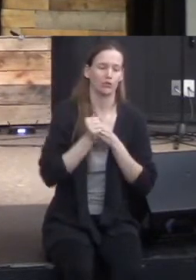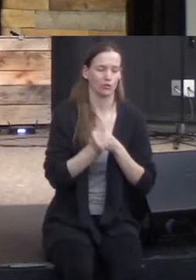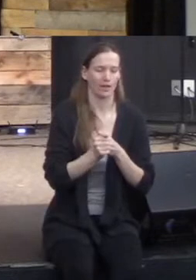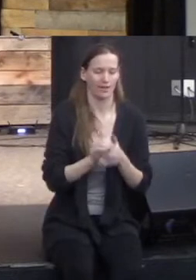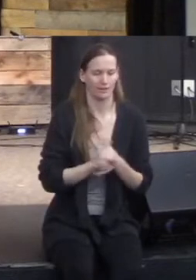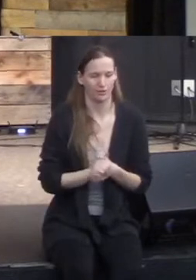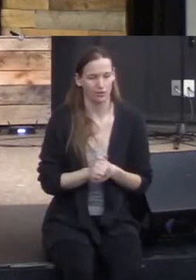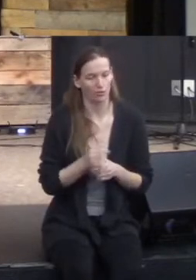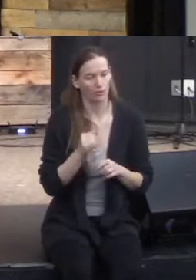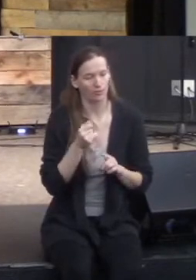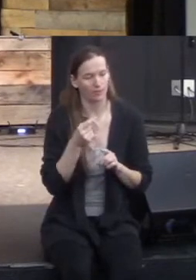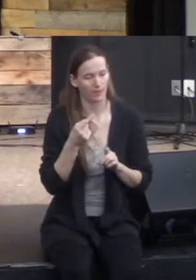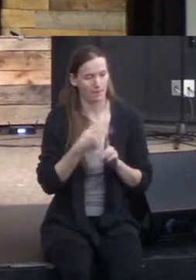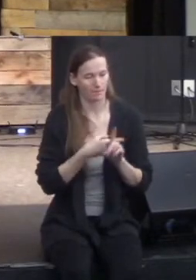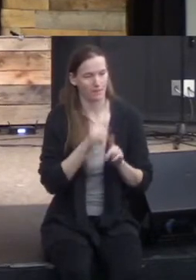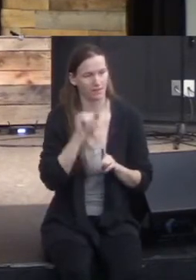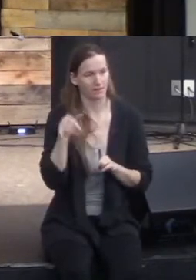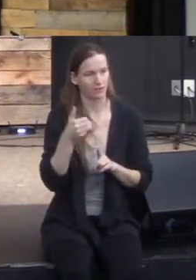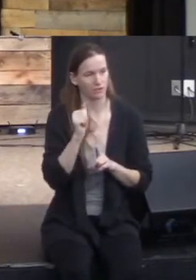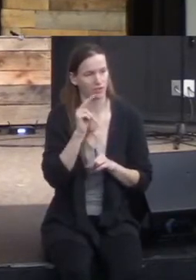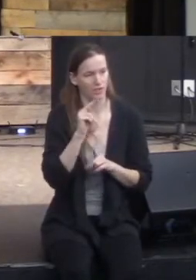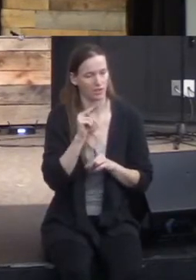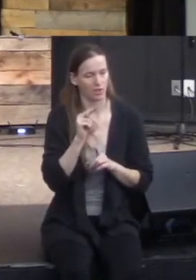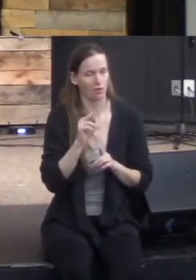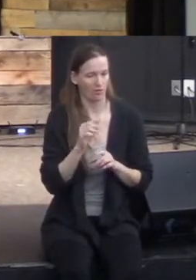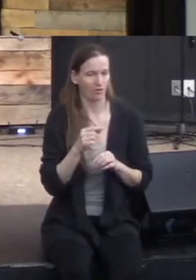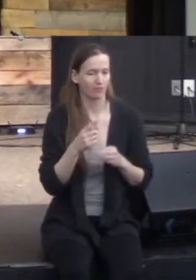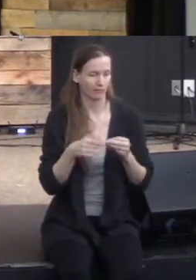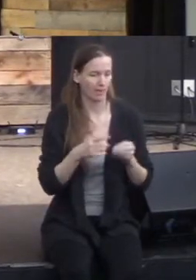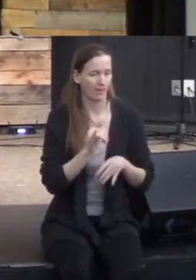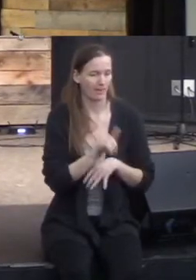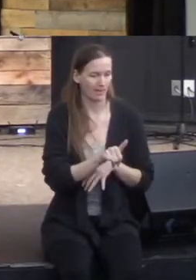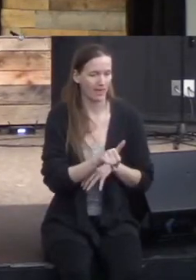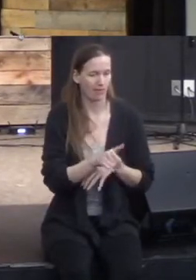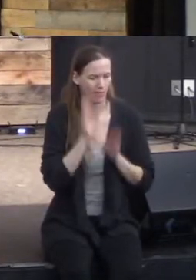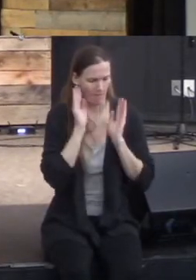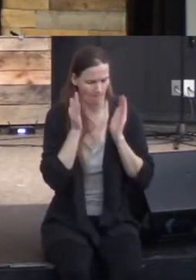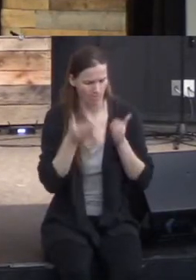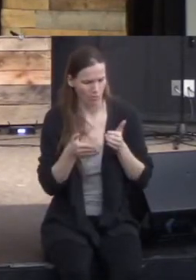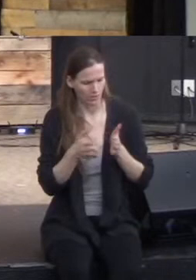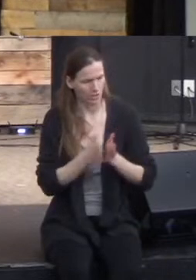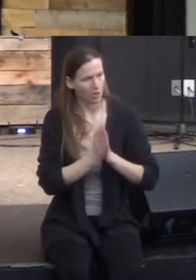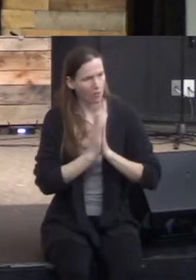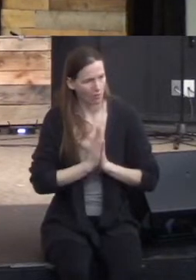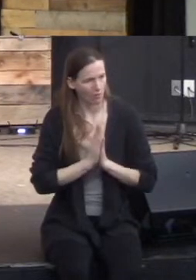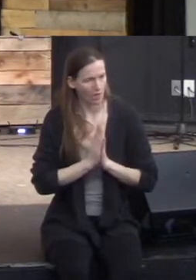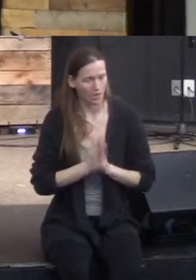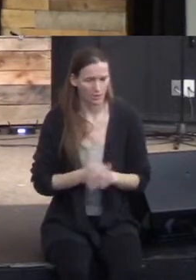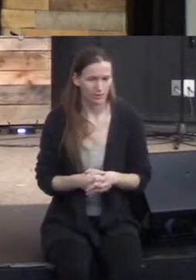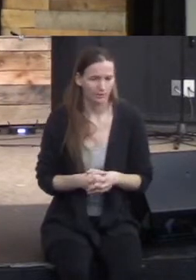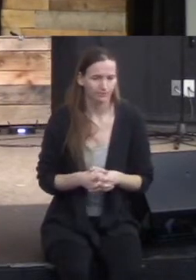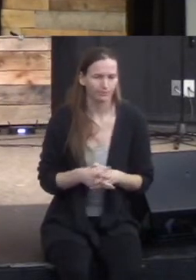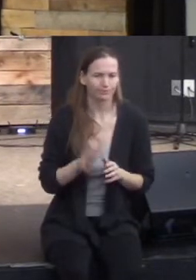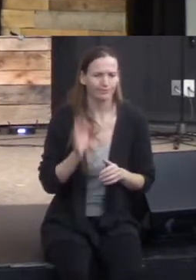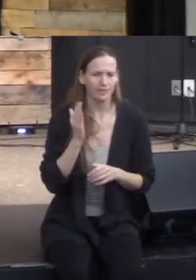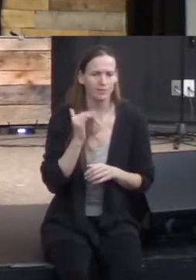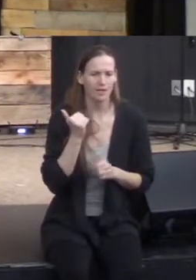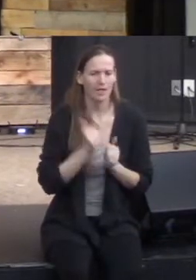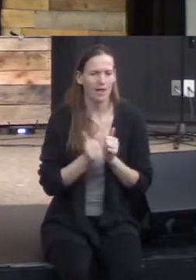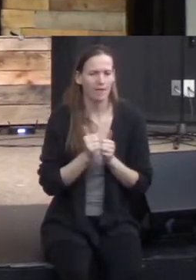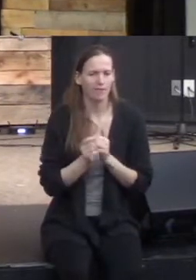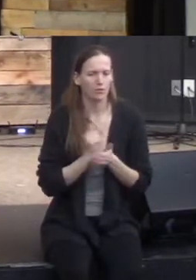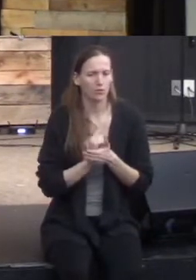down version of church where we're going to focus on prayer. And it just seemed like every week, you know, our souls just